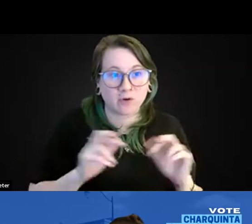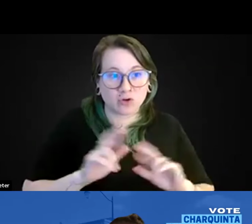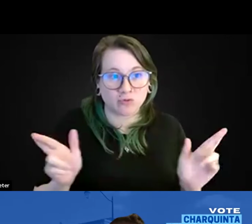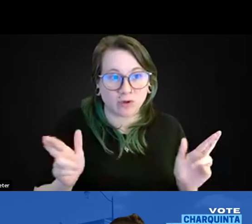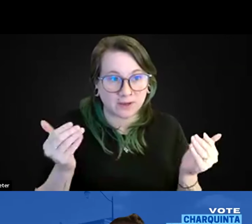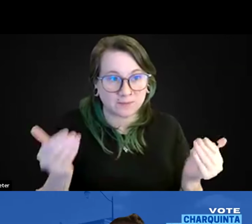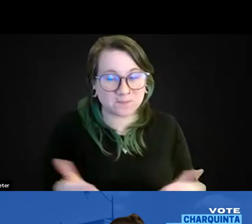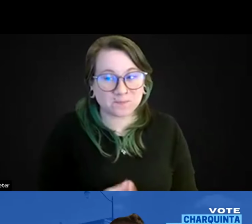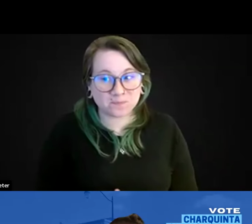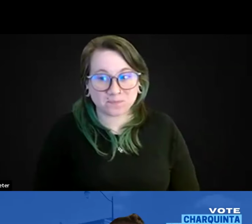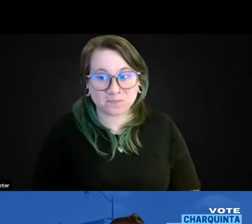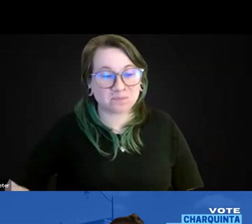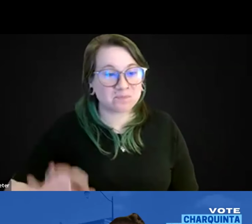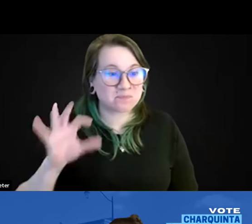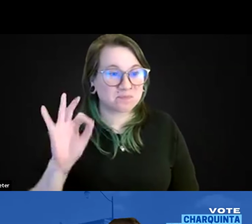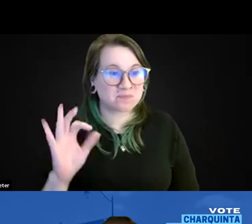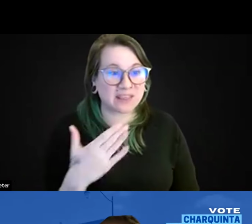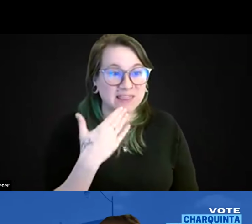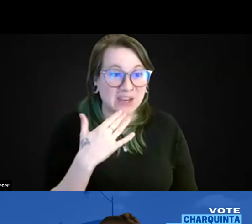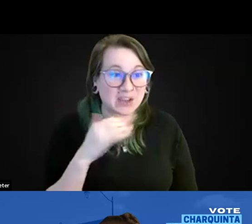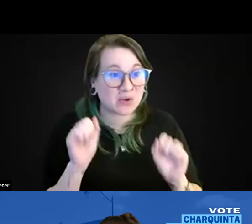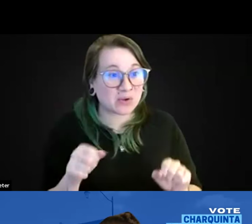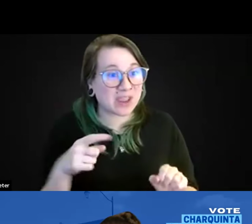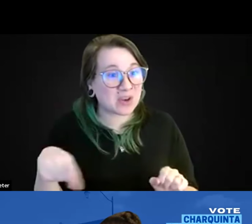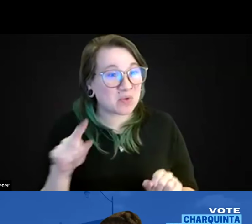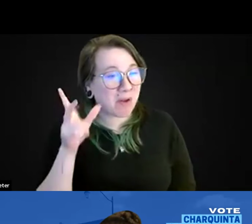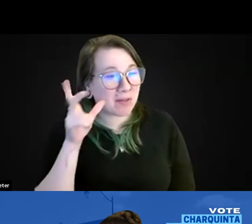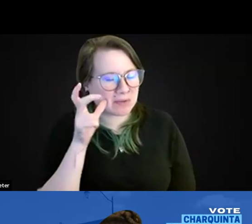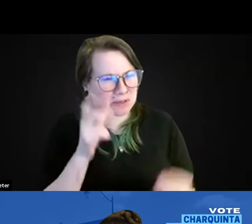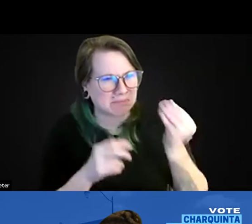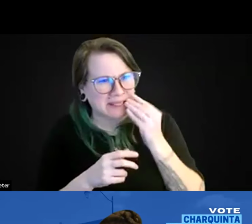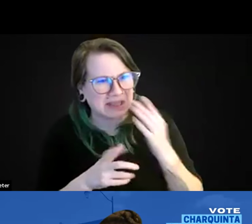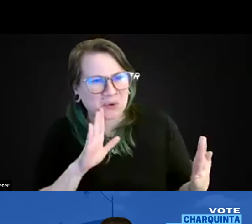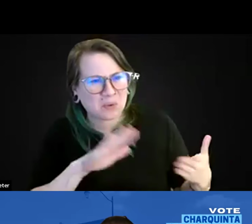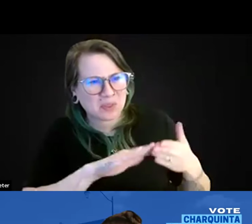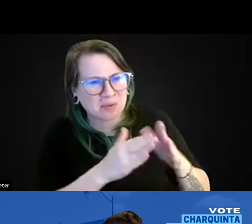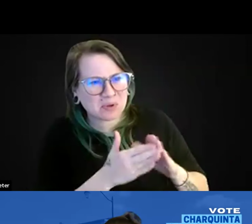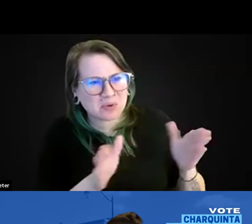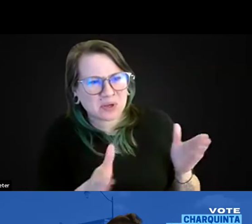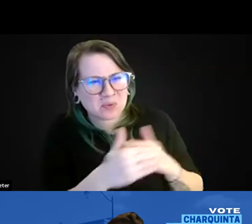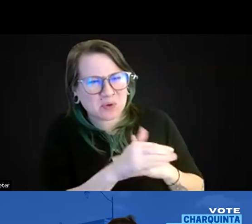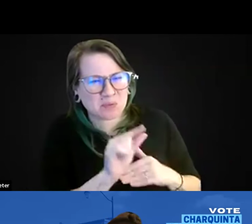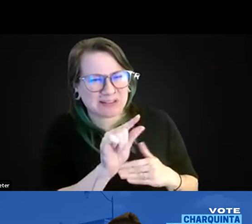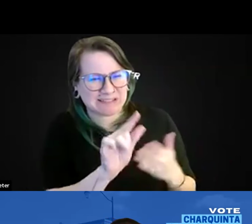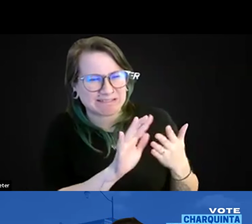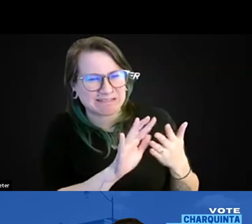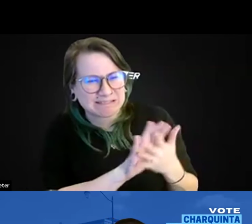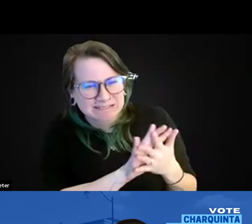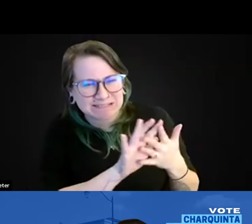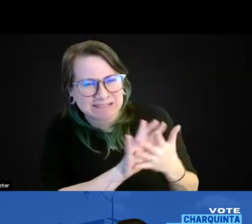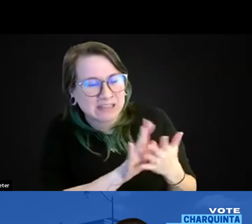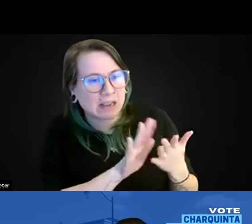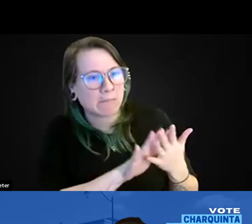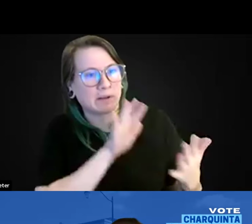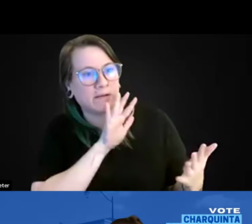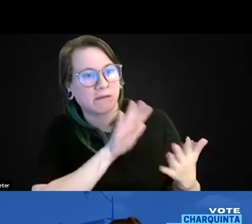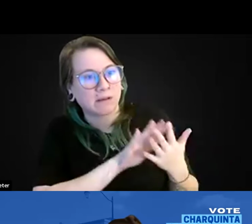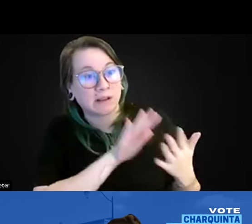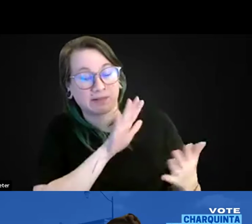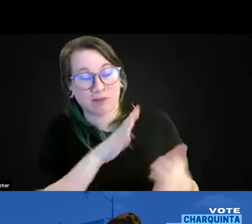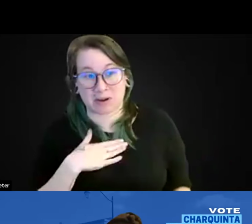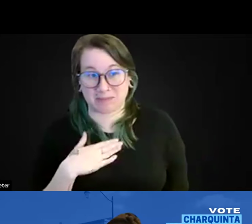right, and can you all hear me? You're a bit muffled in the community room, so like we hear you kind of in and out, at least on my